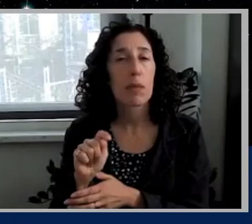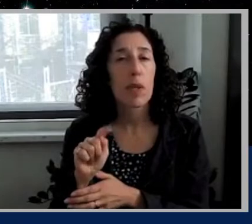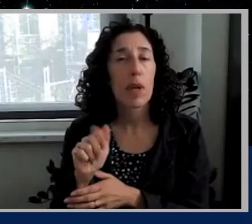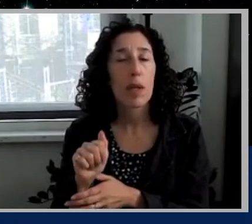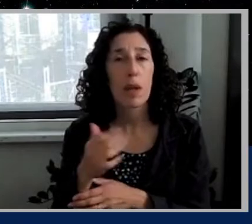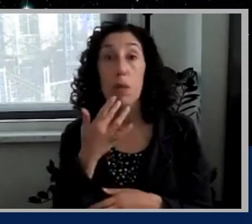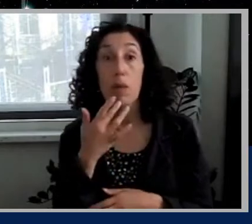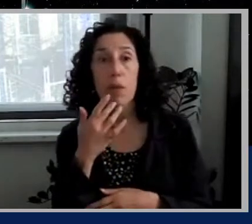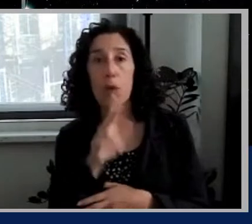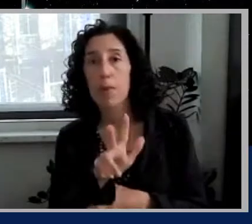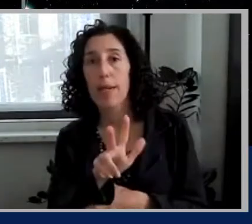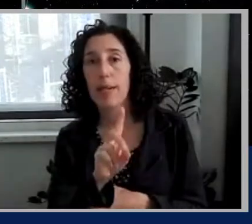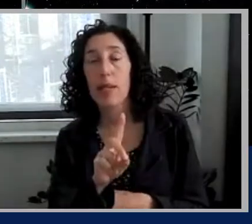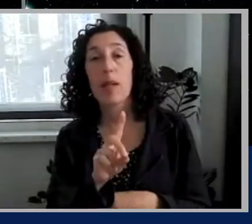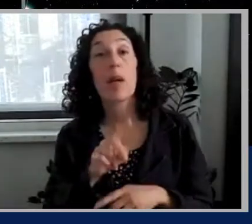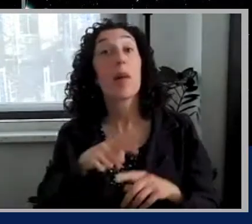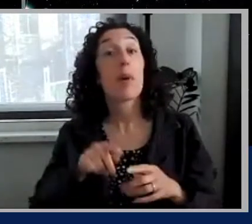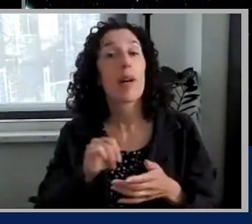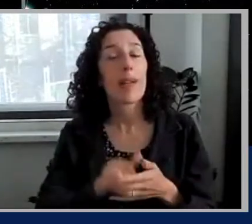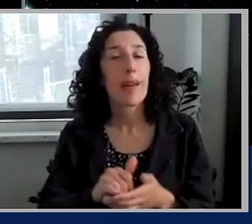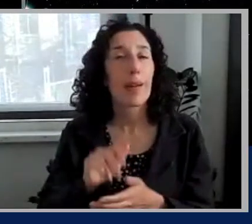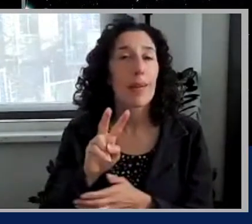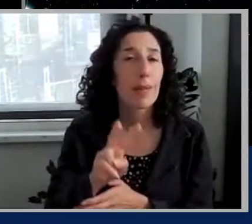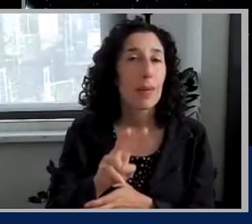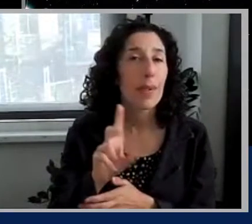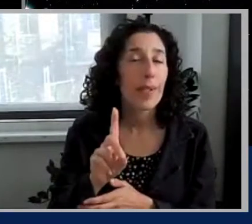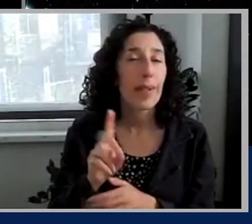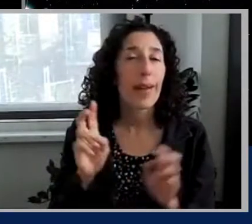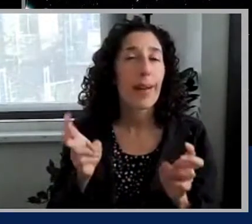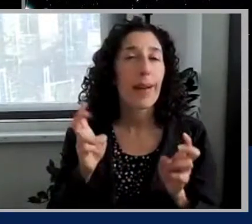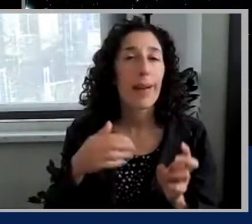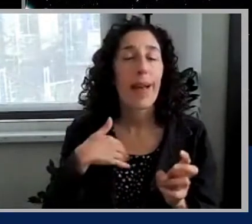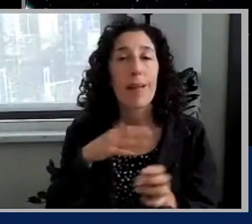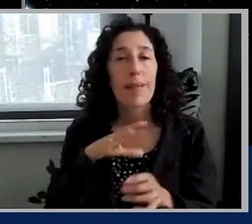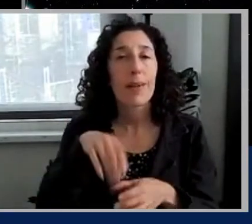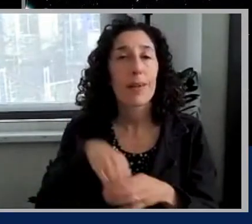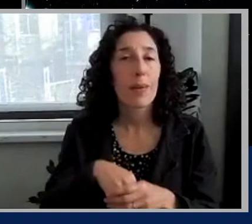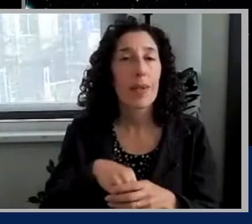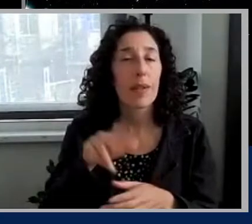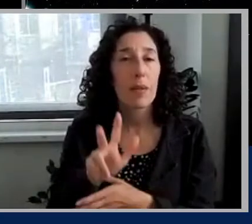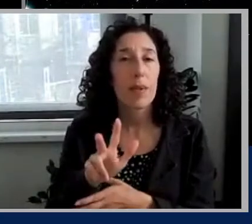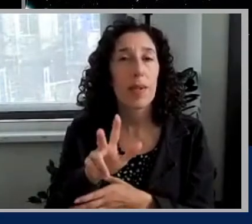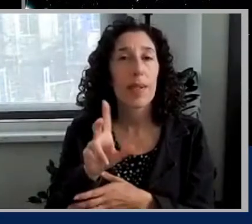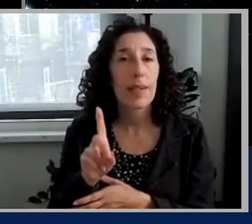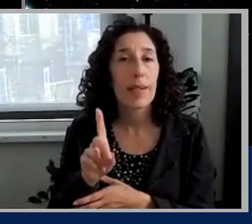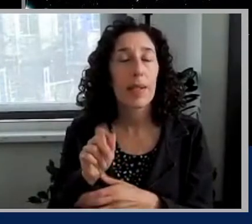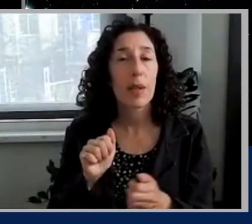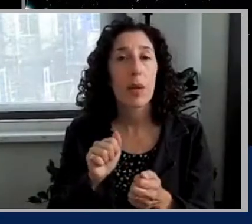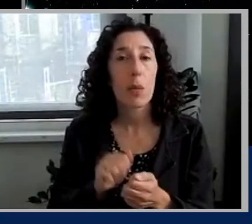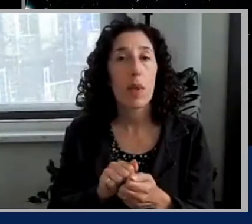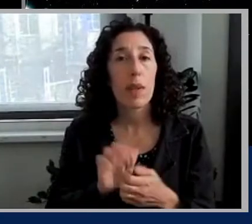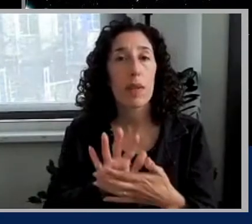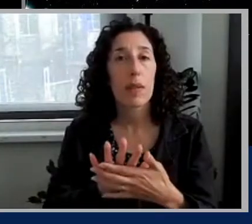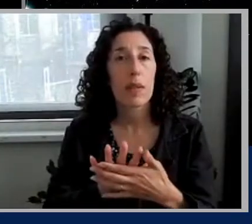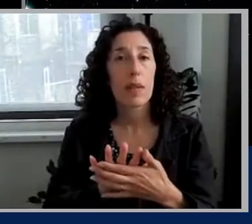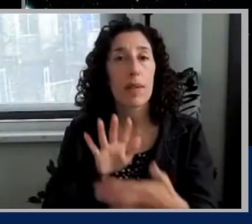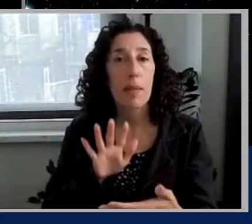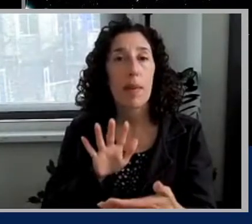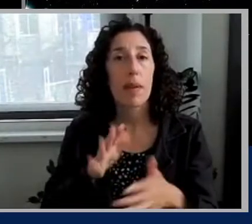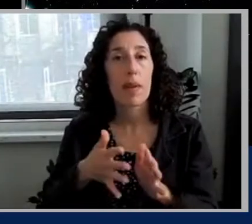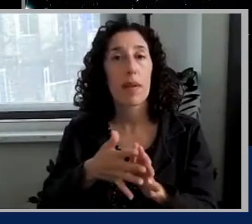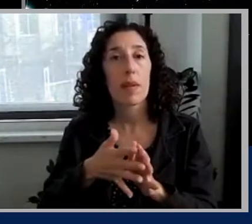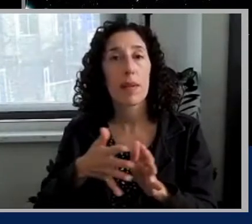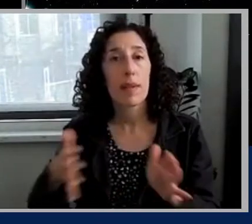image actually has three-dimensional data in it. So it's color-coded by depth, if you will, by V. It's the blue shifted and the